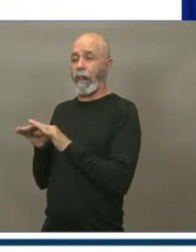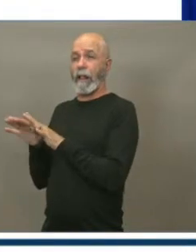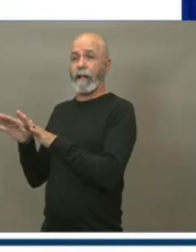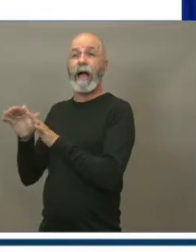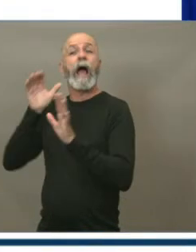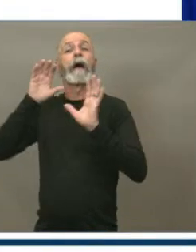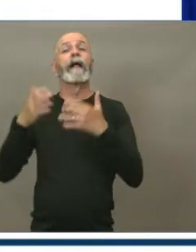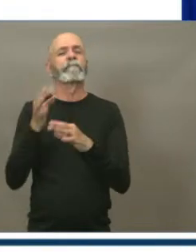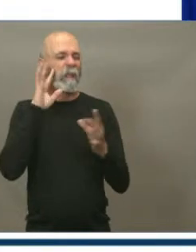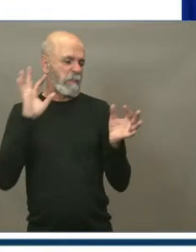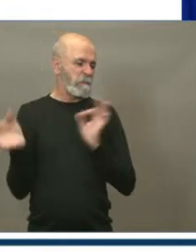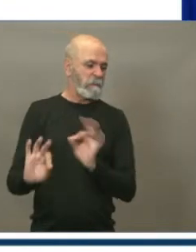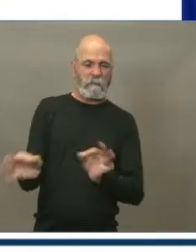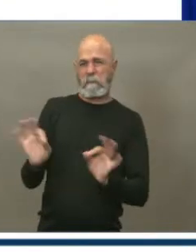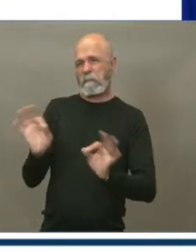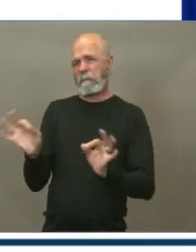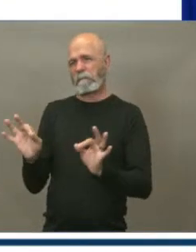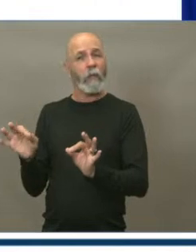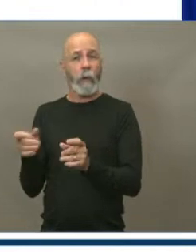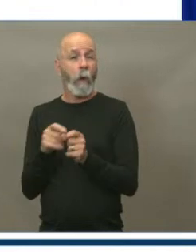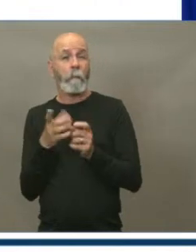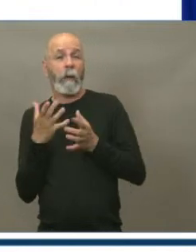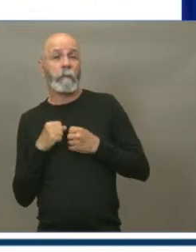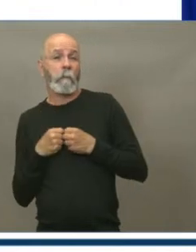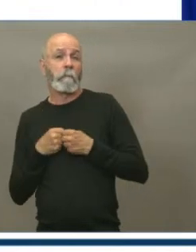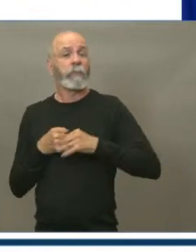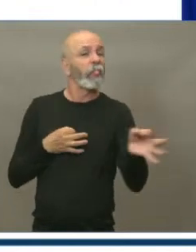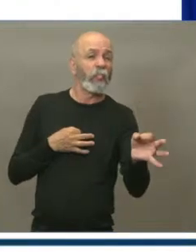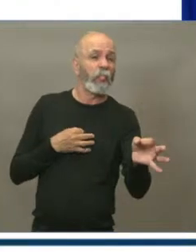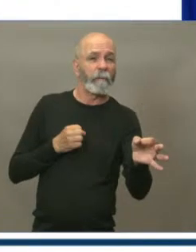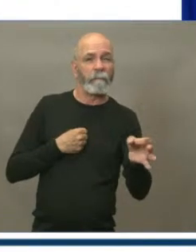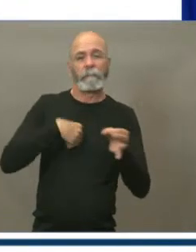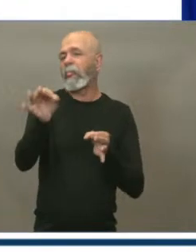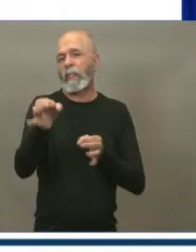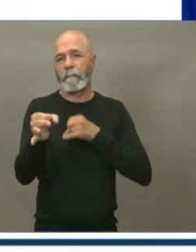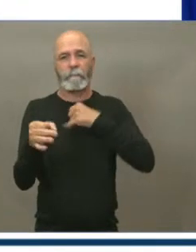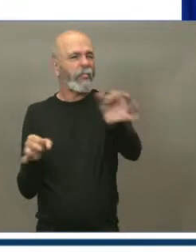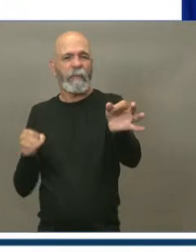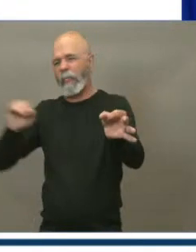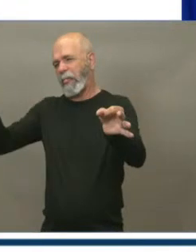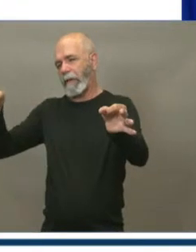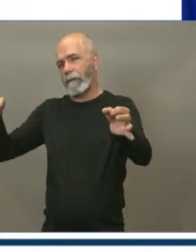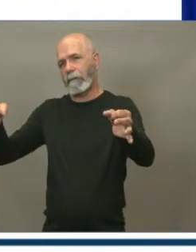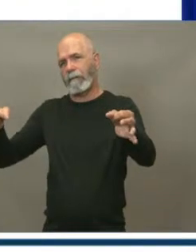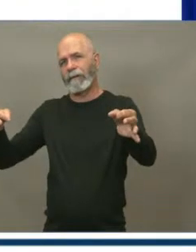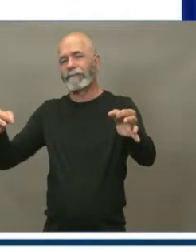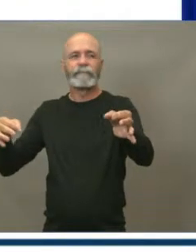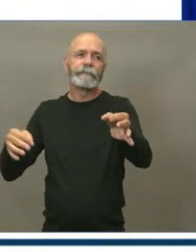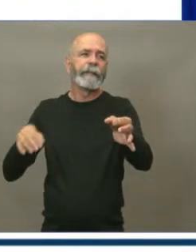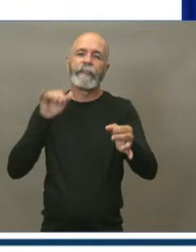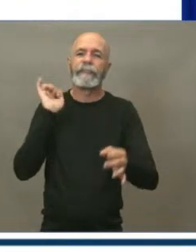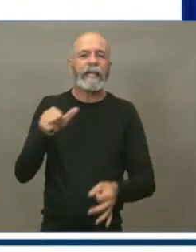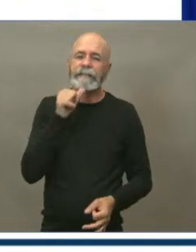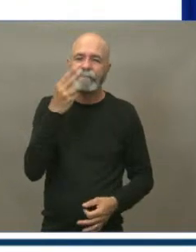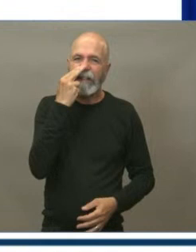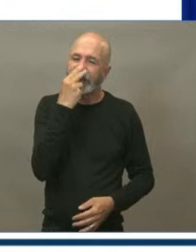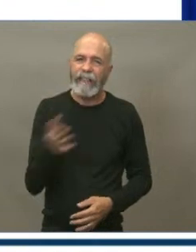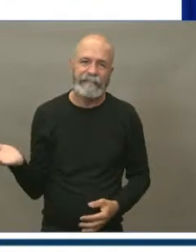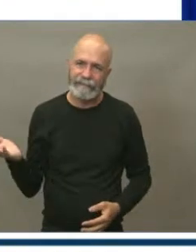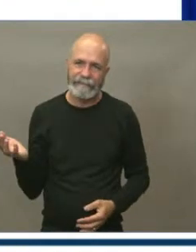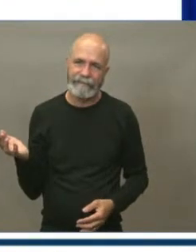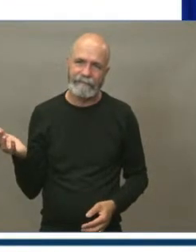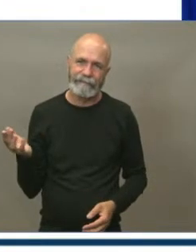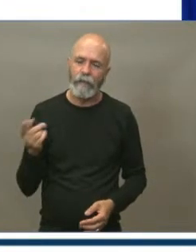taking a life-threatening risk every time that you let that guard down. So don't do it, not just for you, but for all the people